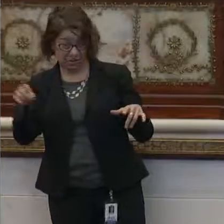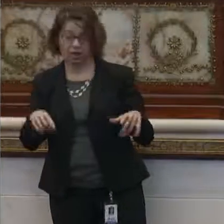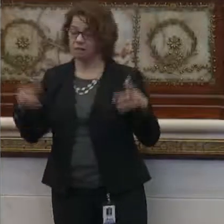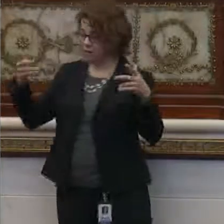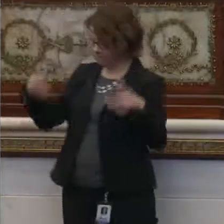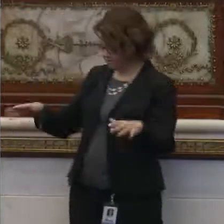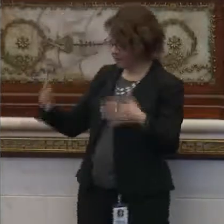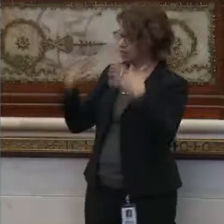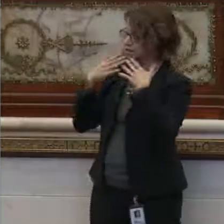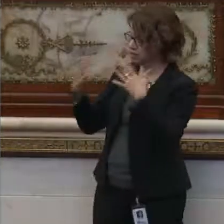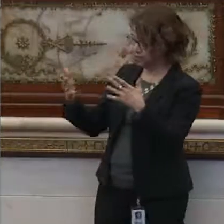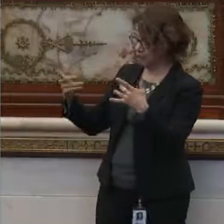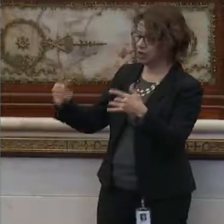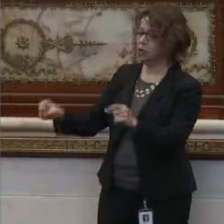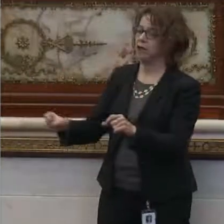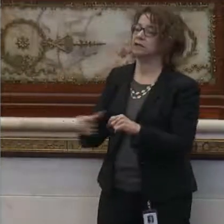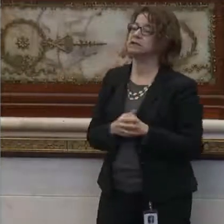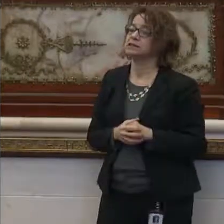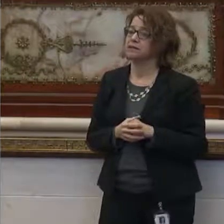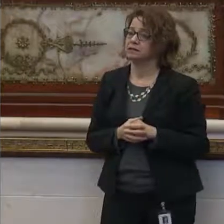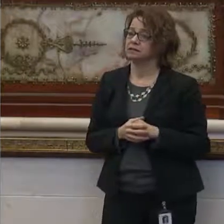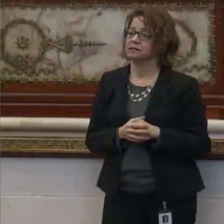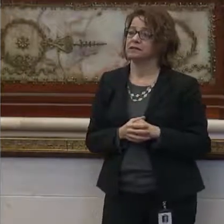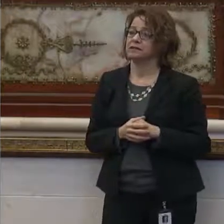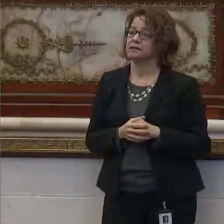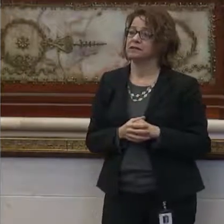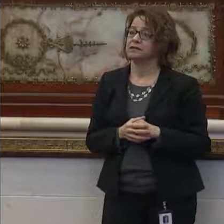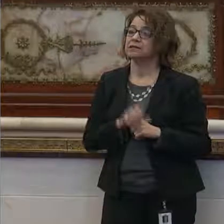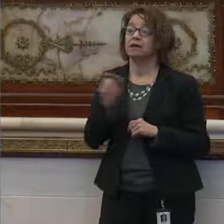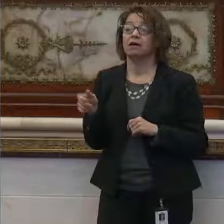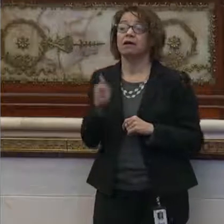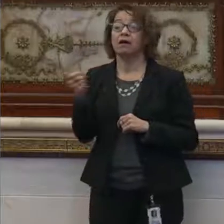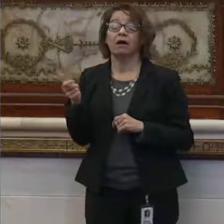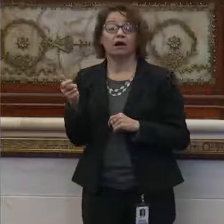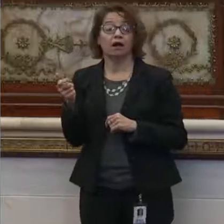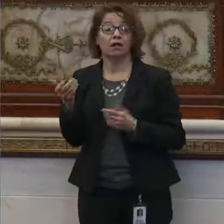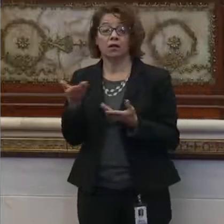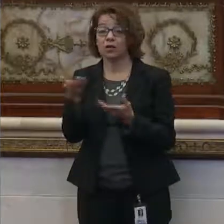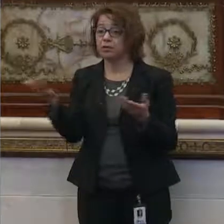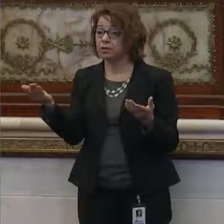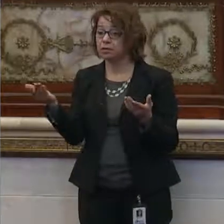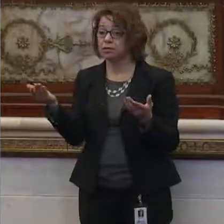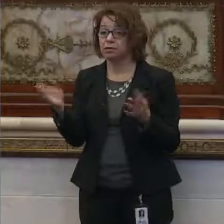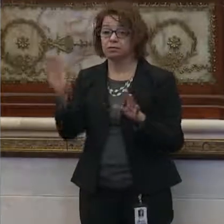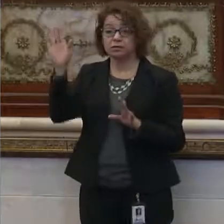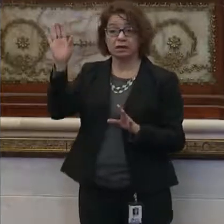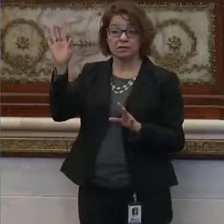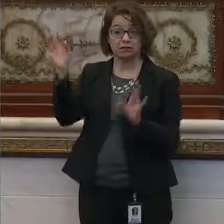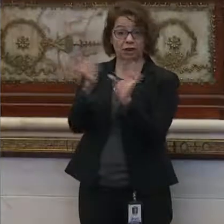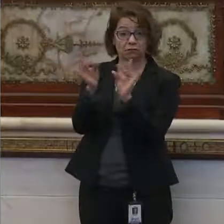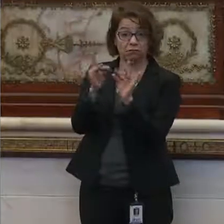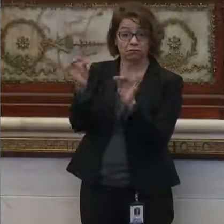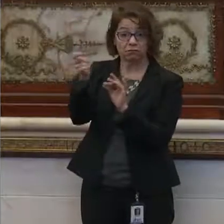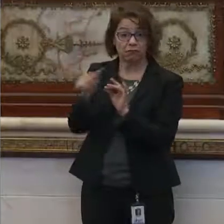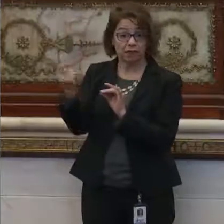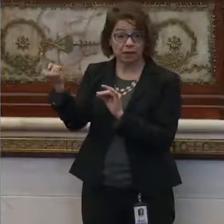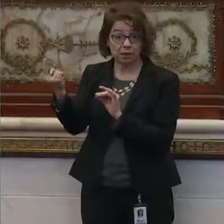done. Thank you so much. You're very welcome. Was there anyone else to testify here today?